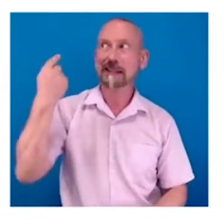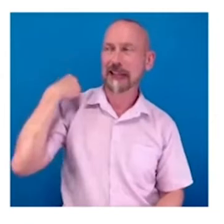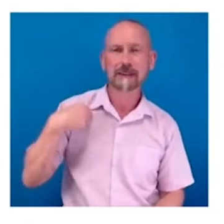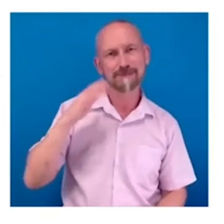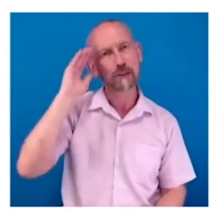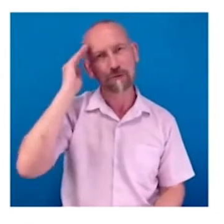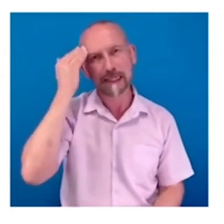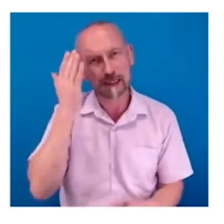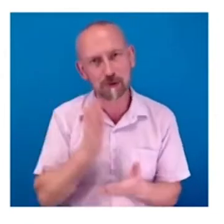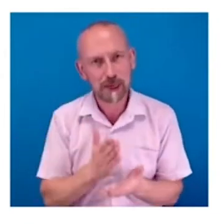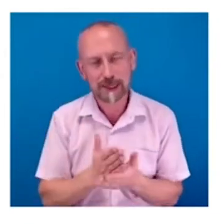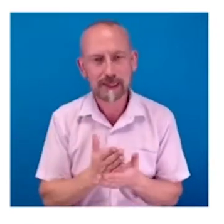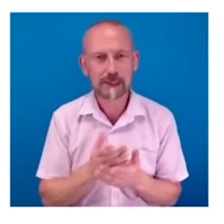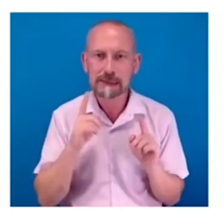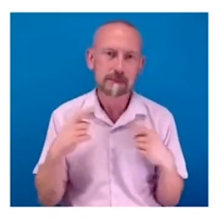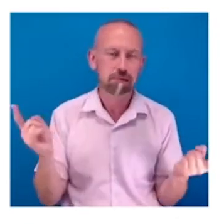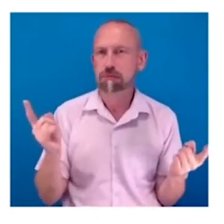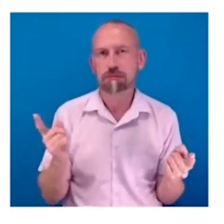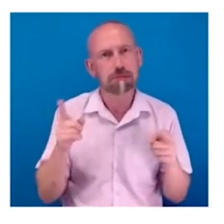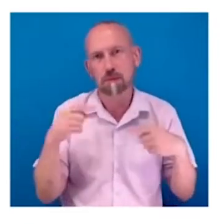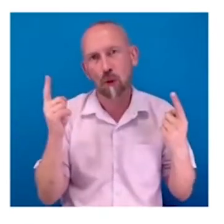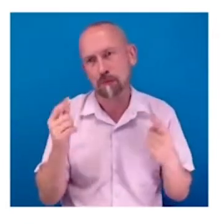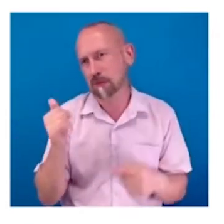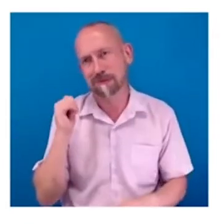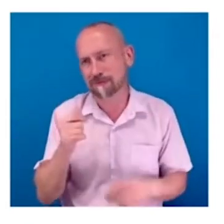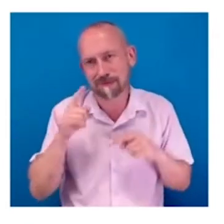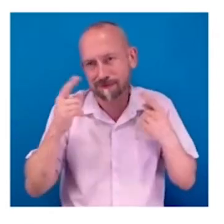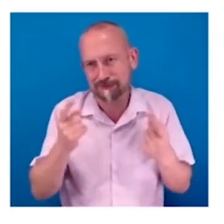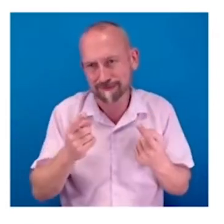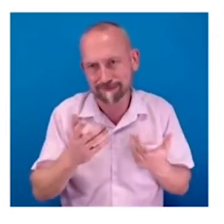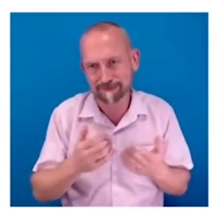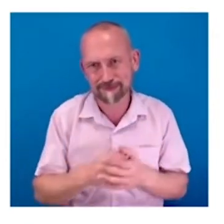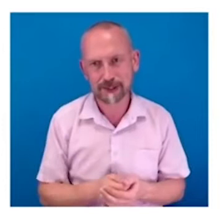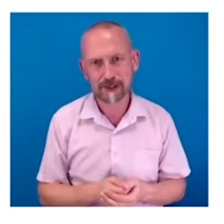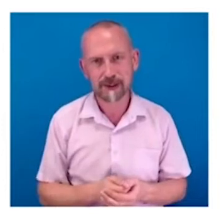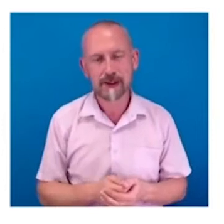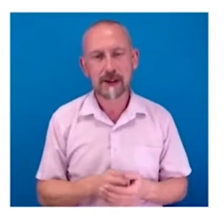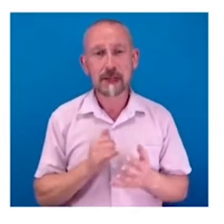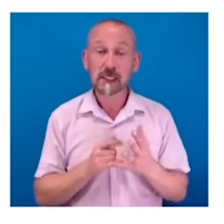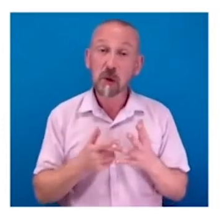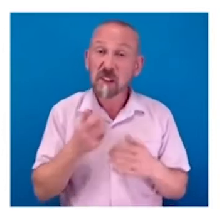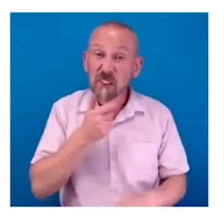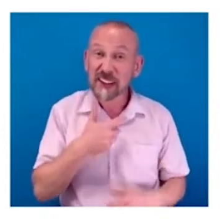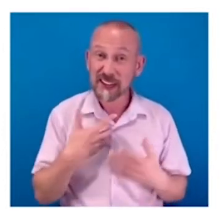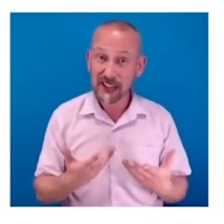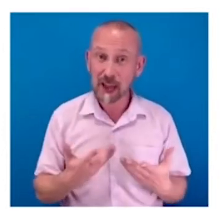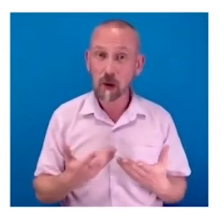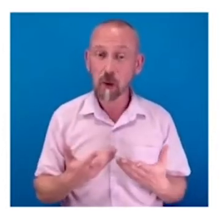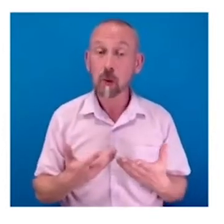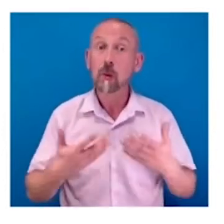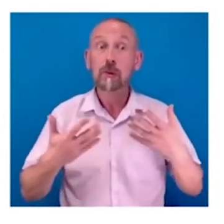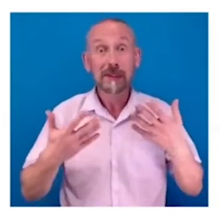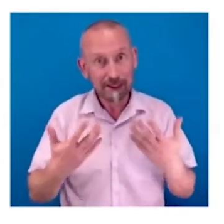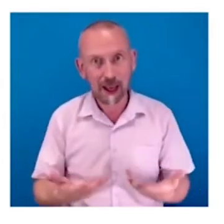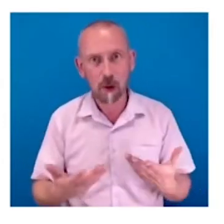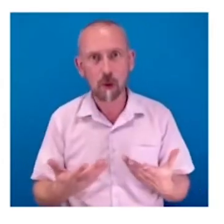idea, which wasn't at all possible at the time. But actually, it's funny because today we're coming back today. Today, we're working a lot with